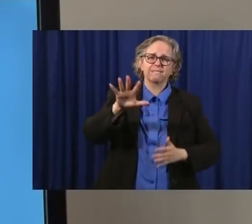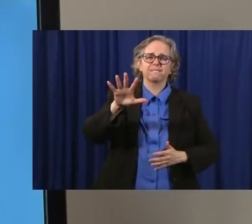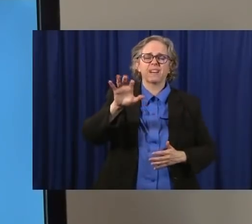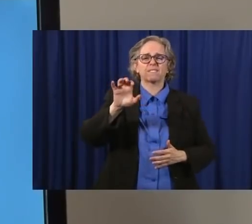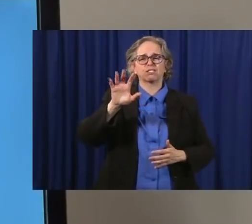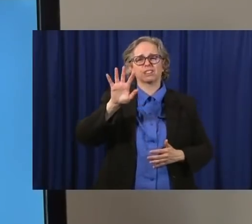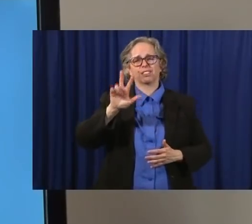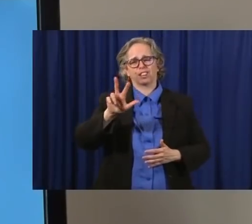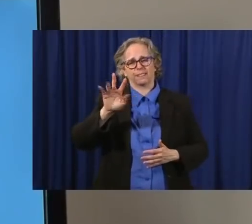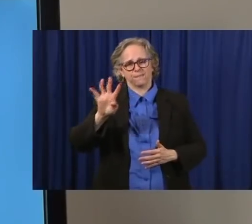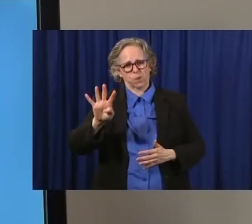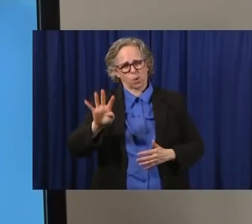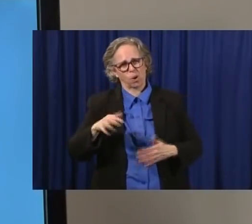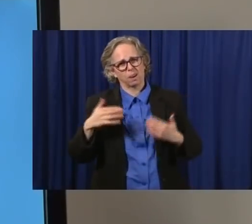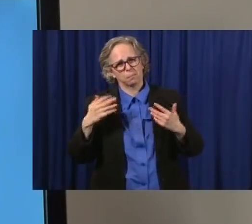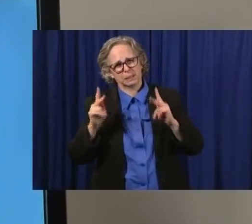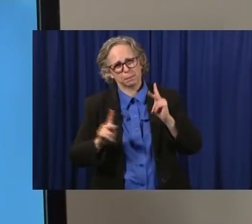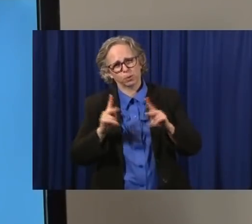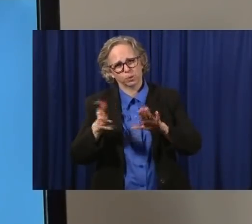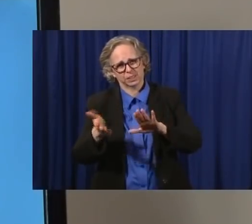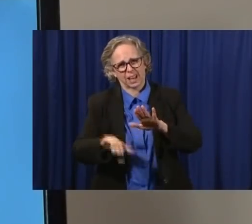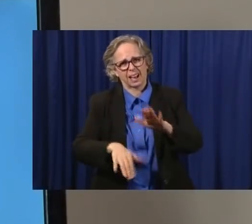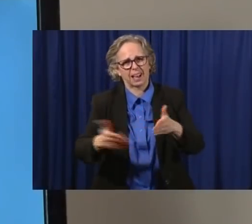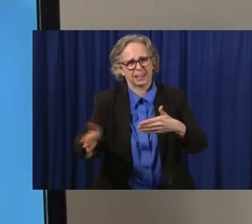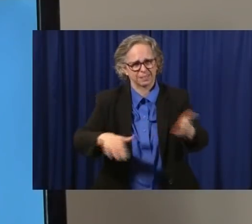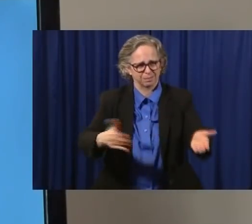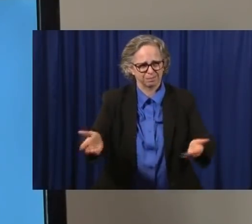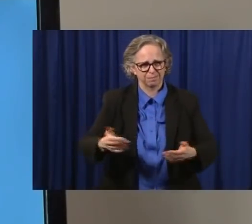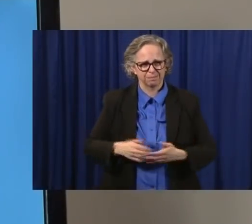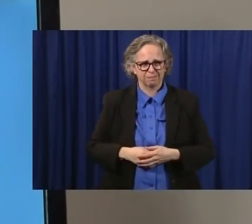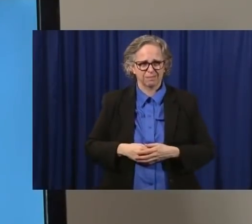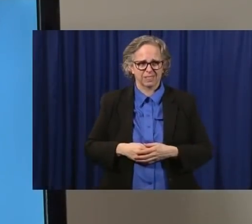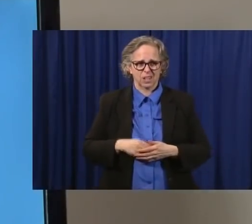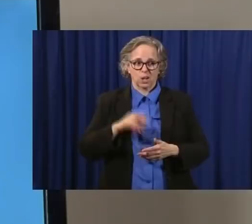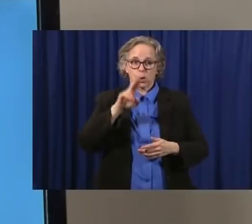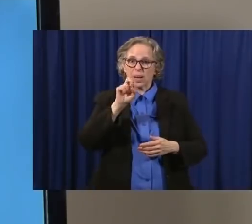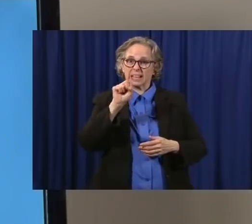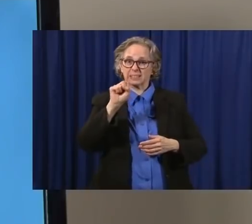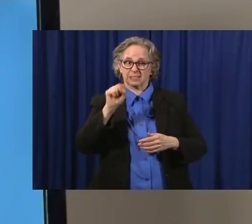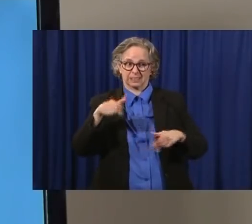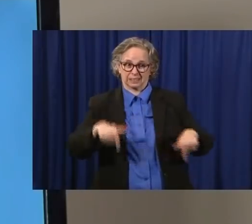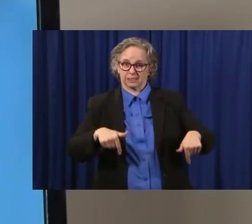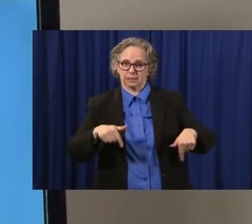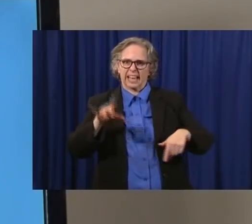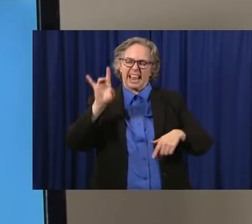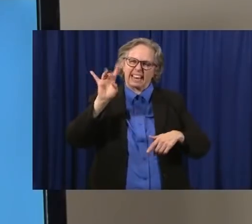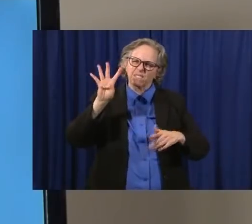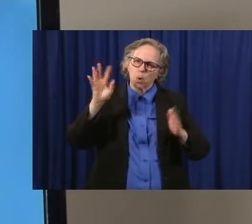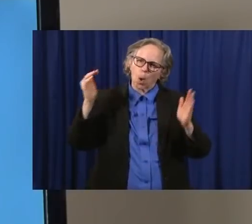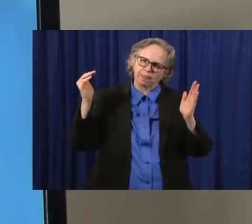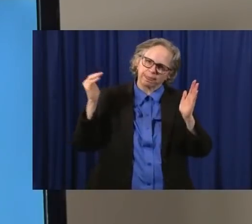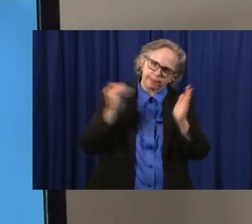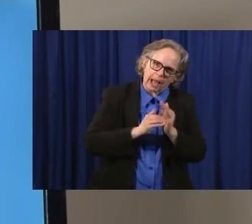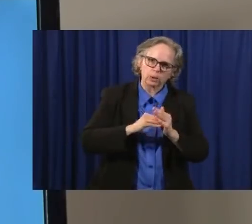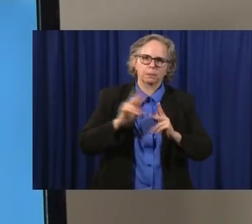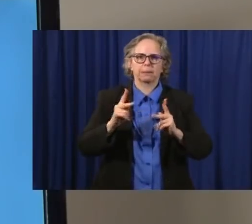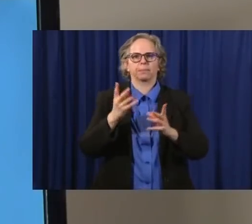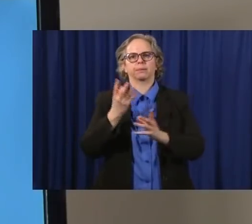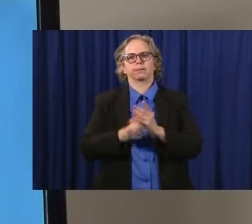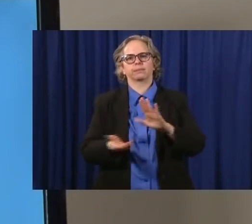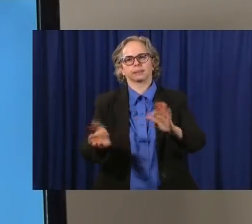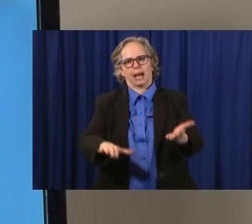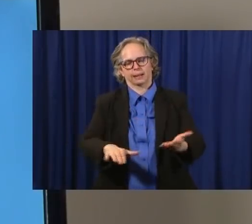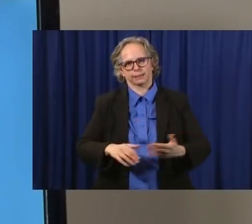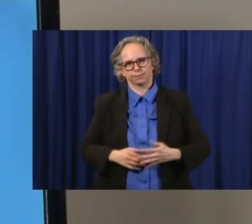1,534 deaths in the U.S. right now are 84,000. Next slide. Not a